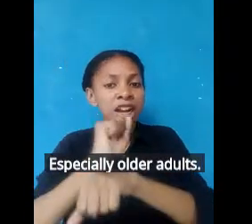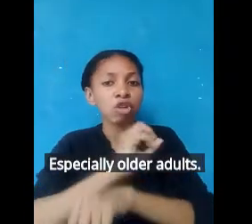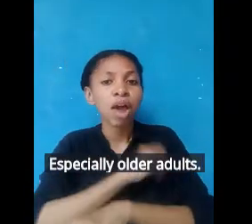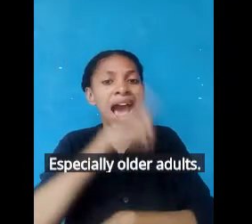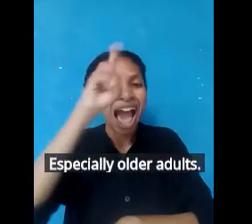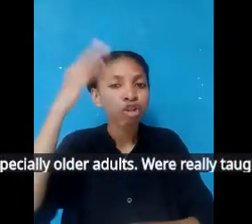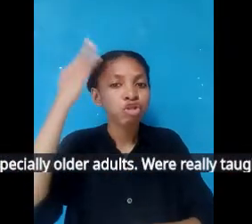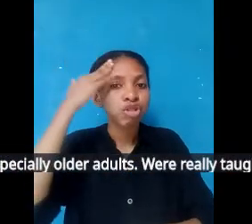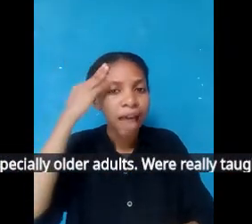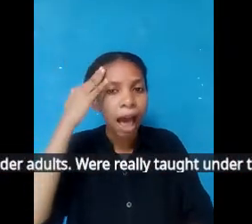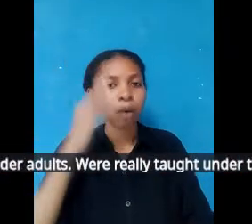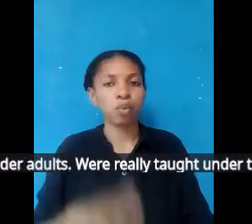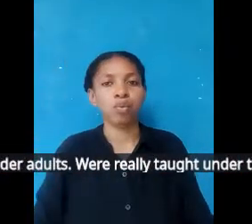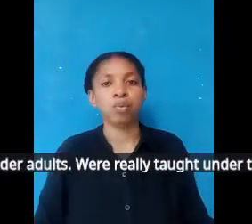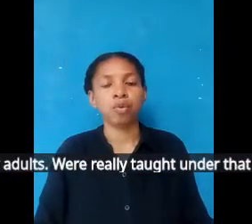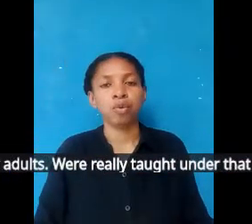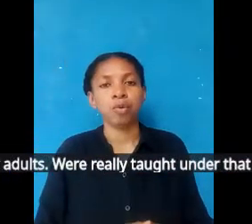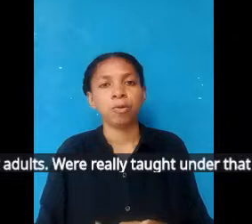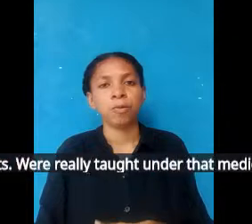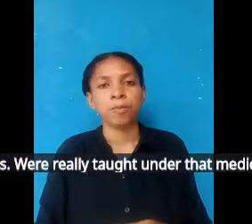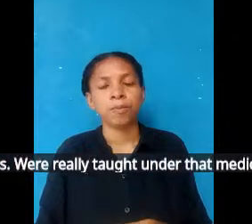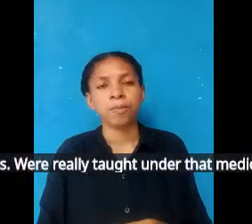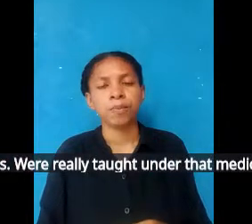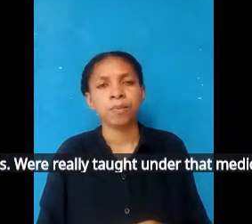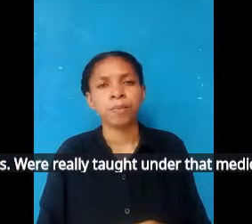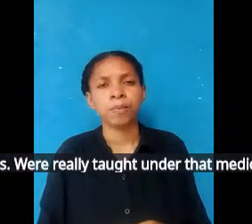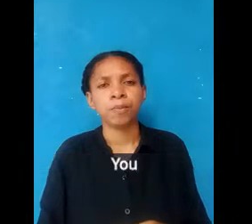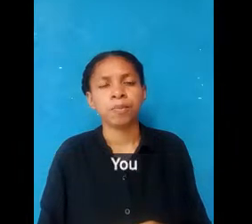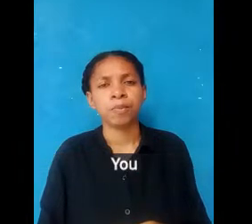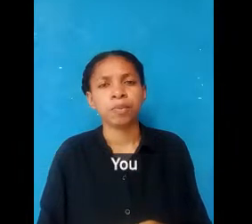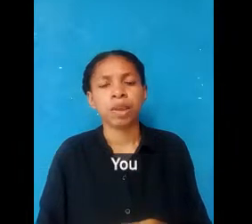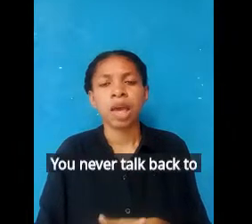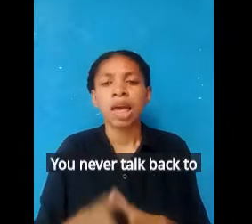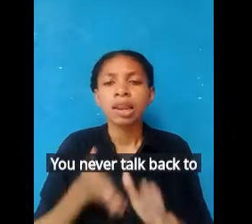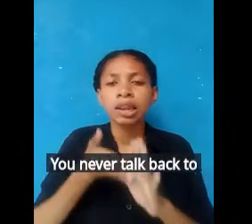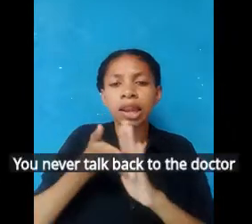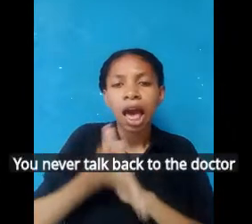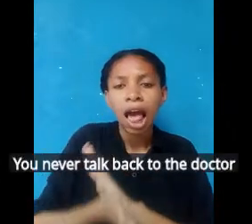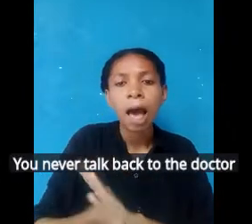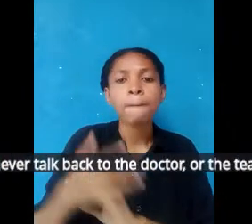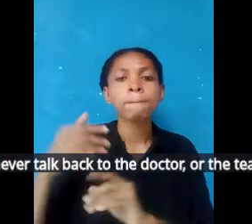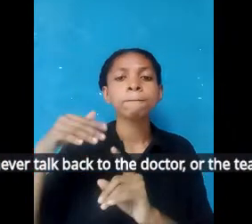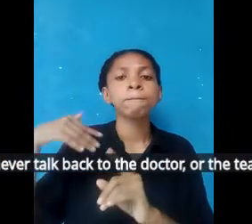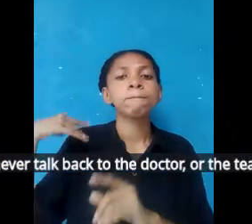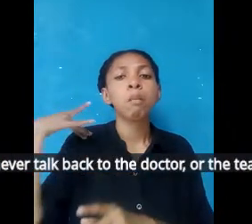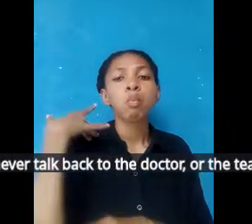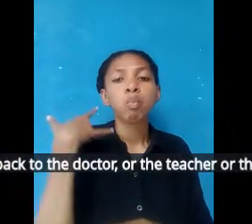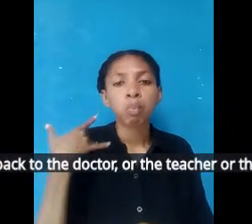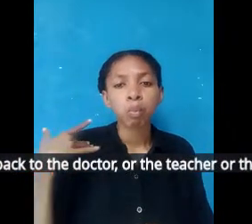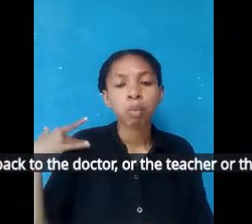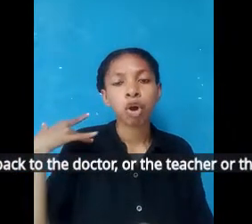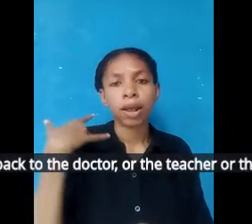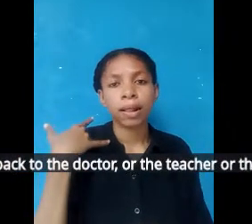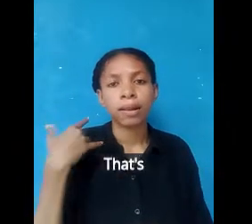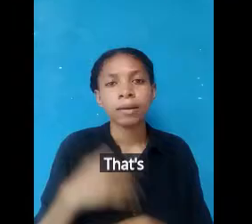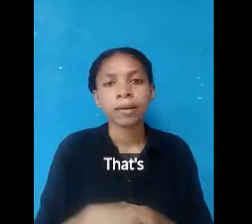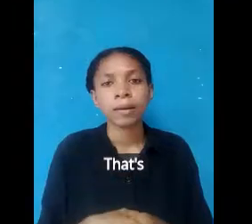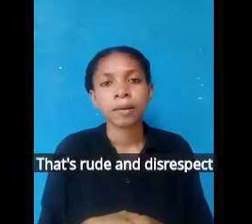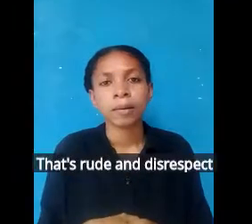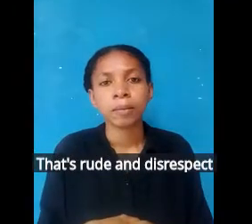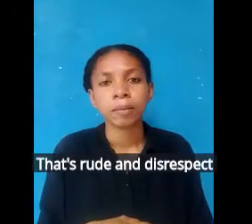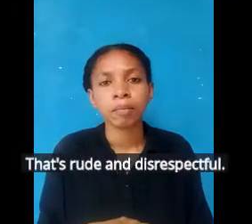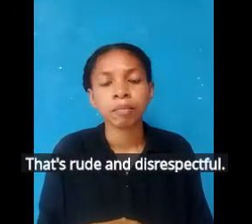under that medical model. You never talk back to the doctor or the teacher or the social worker. That's rude and